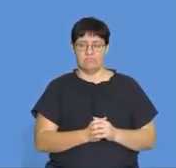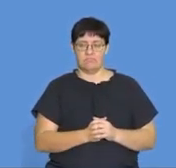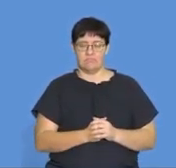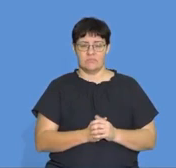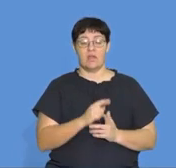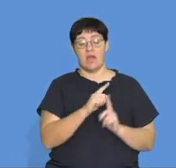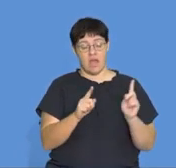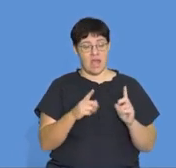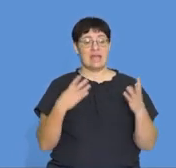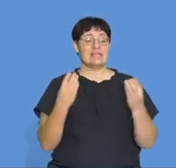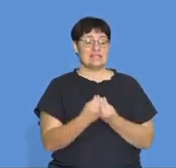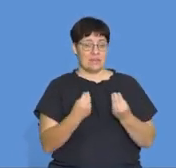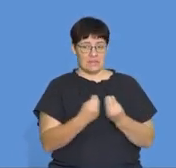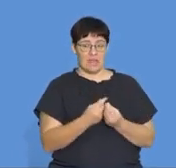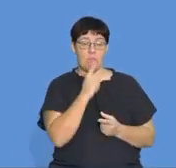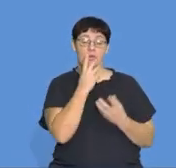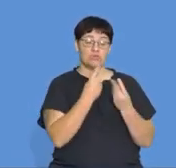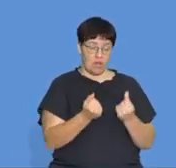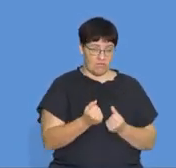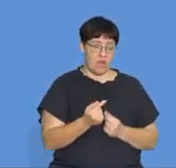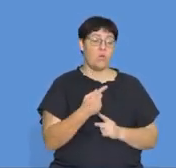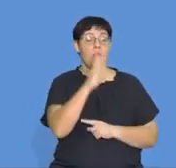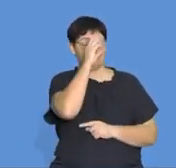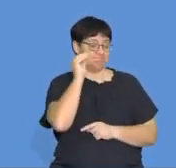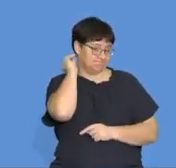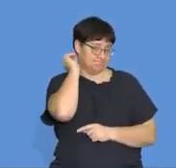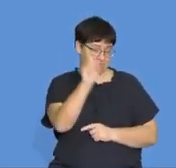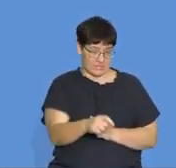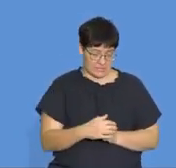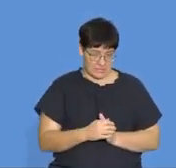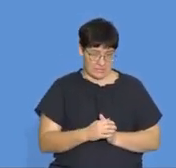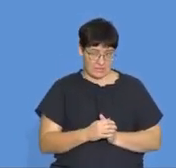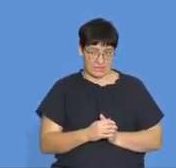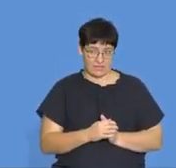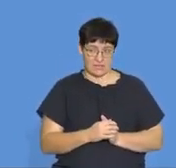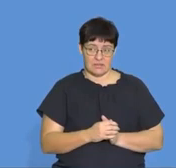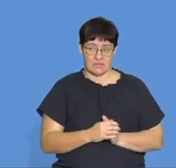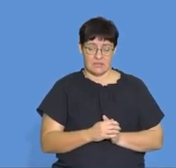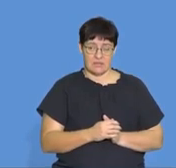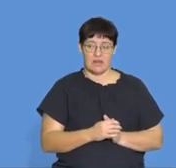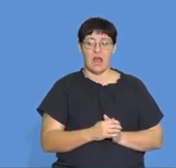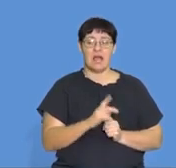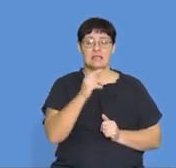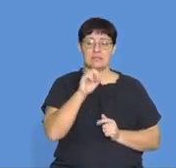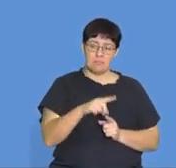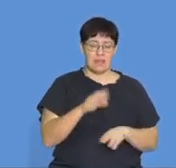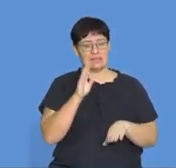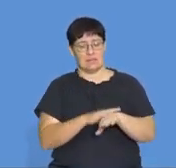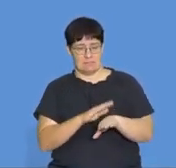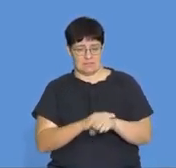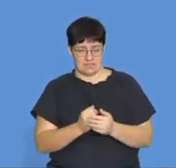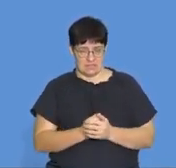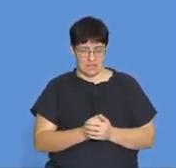we have something that before I solve that, we need to remember. The issue of tipping and timesing, right,